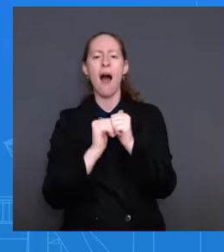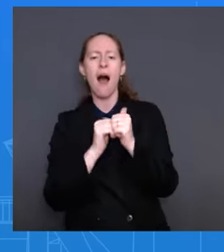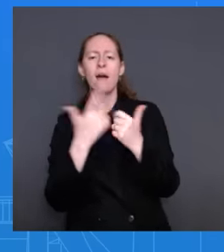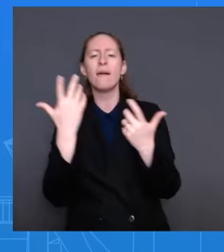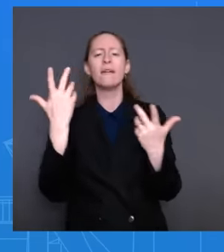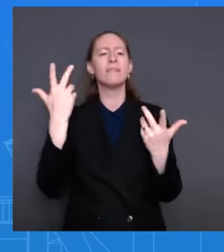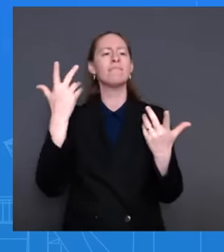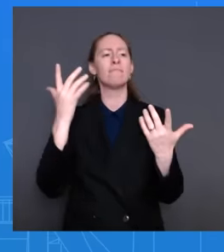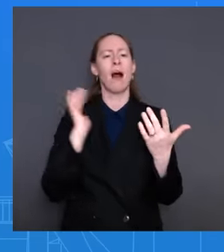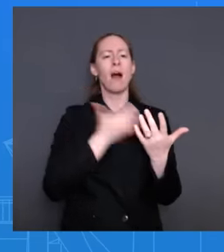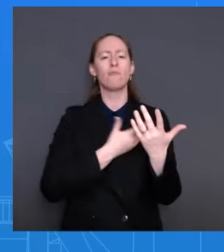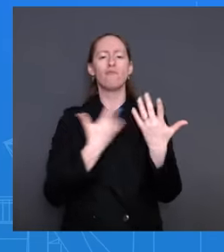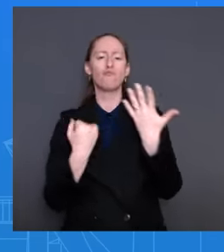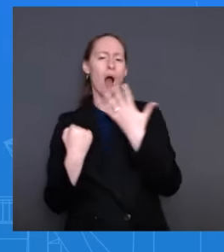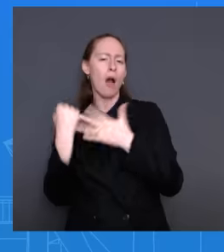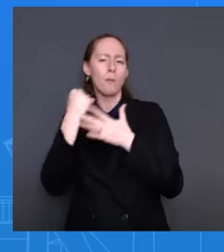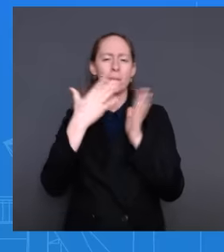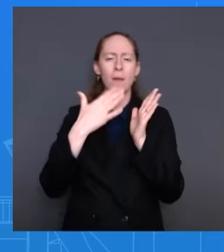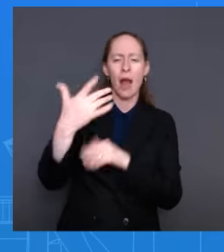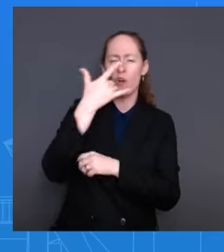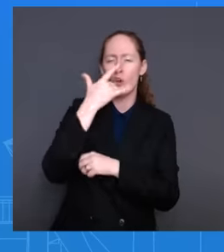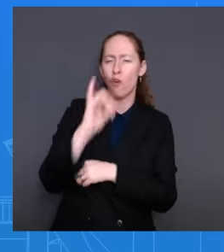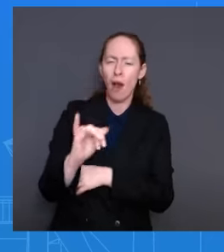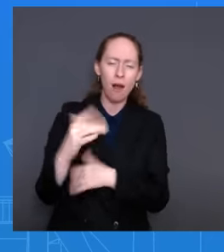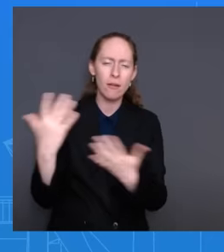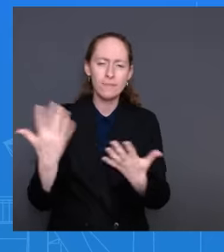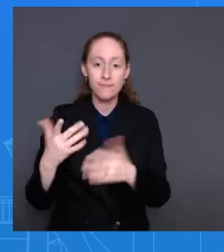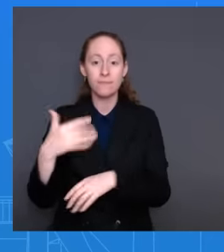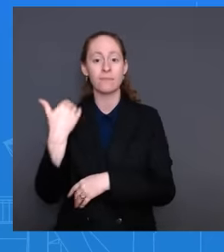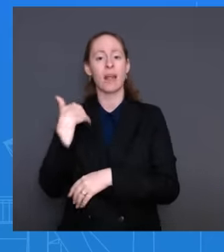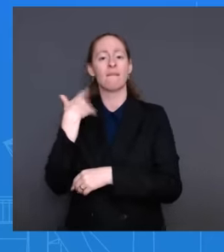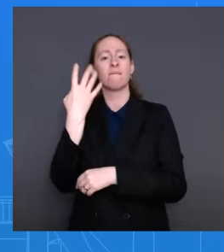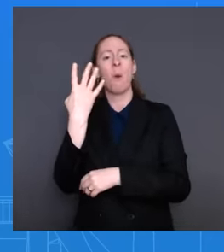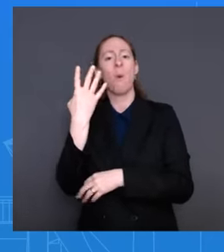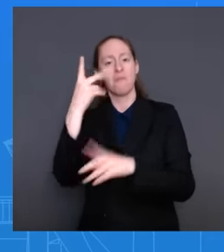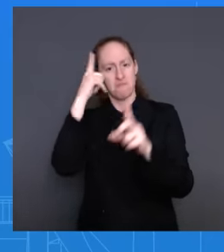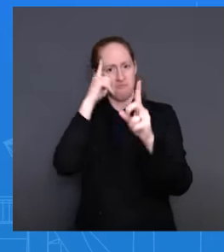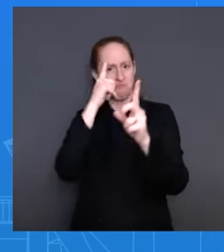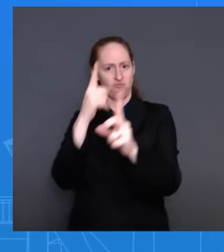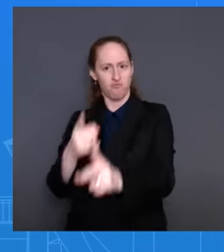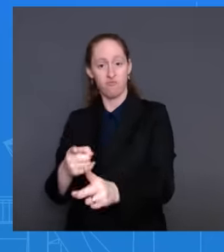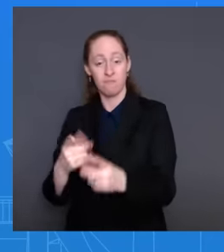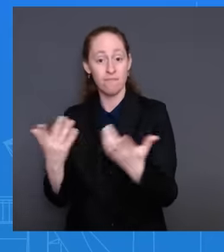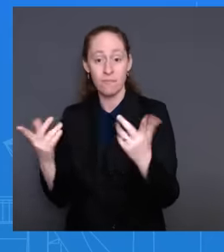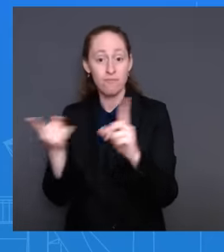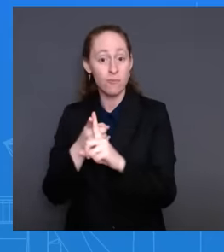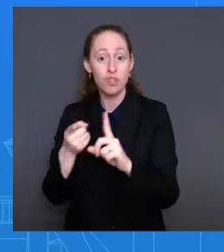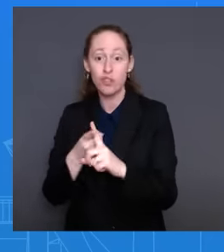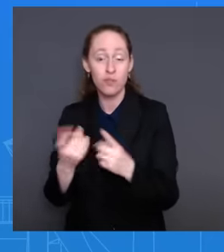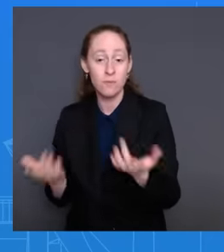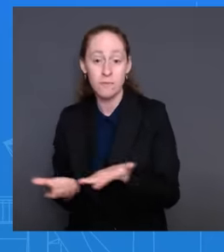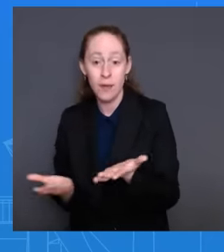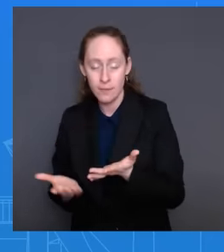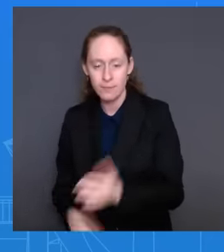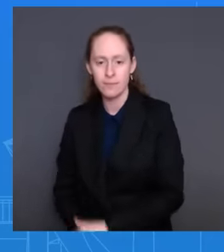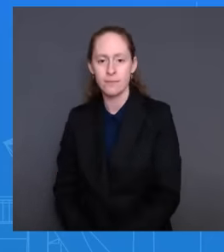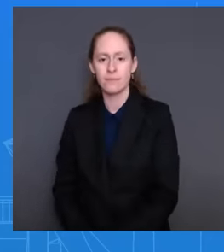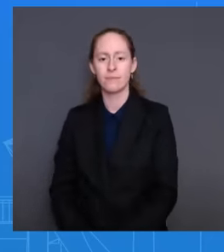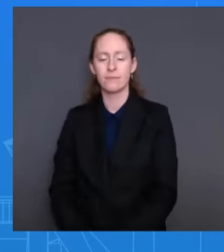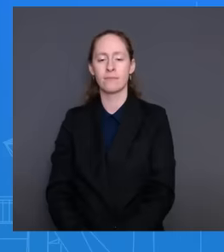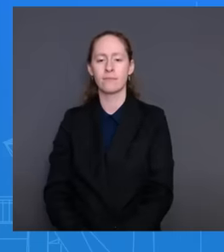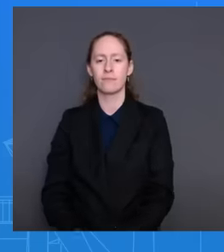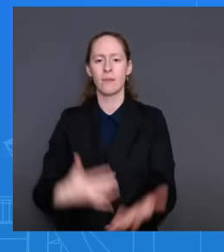point is there is no question that the global economy right now faces a range of